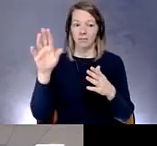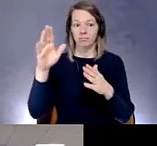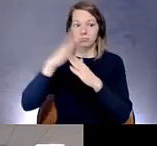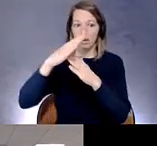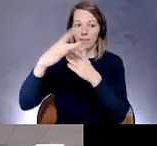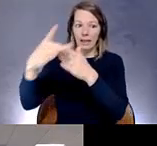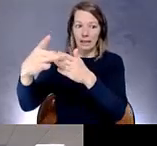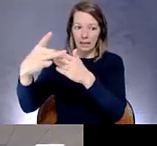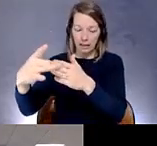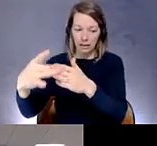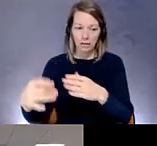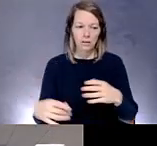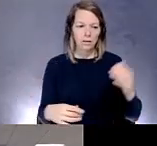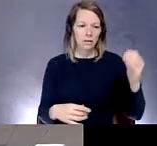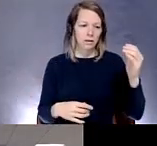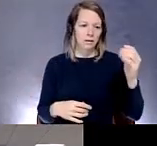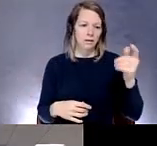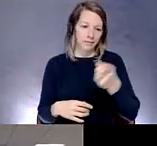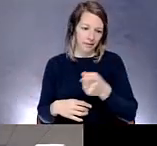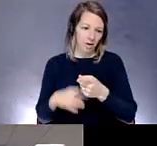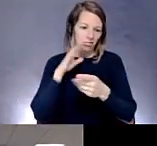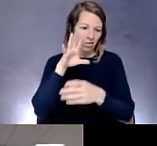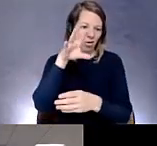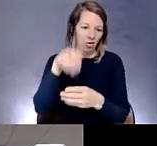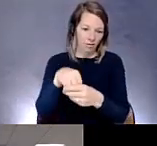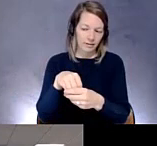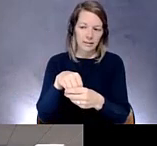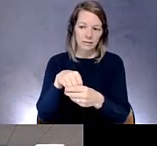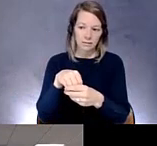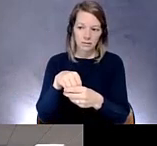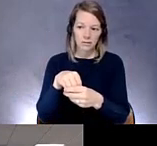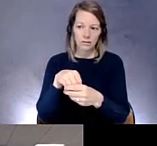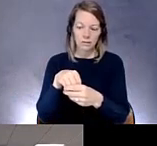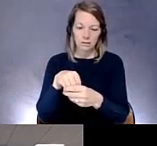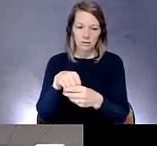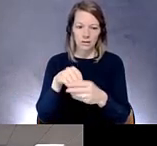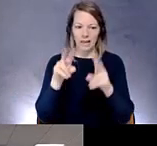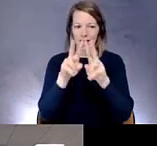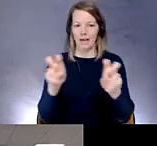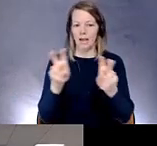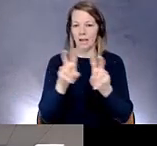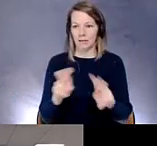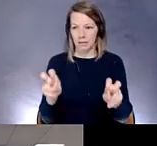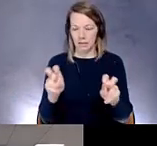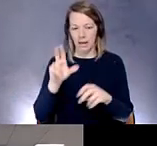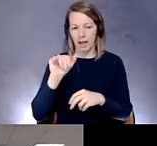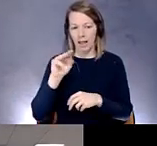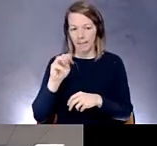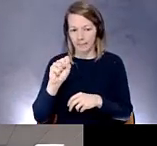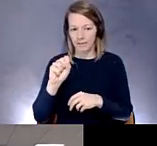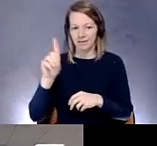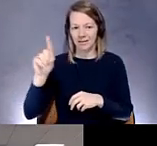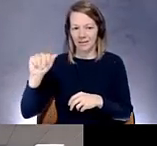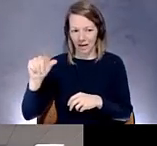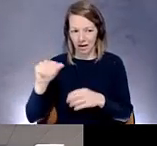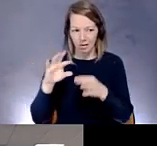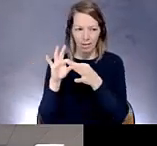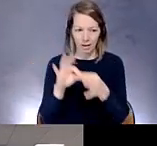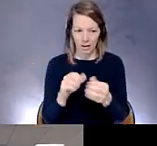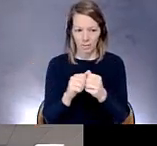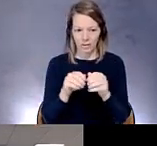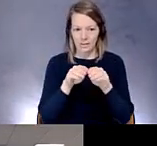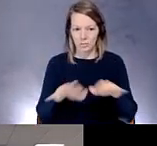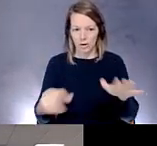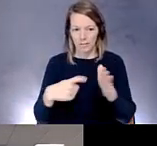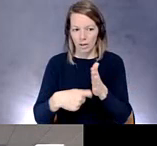ones. They're essentially involved in analyzing claims data on spread pricing.